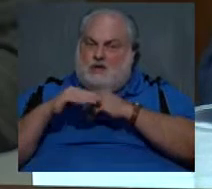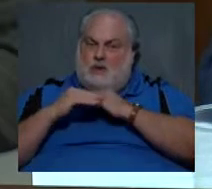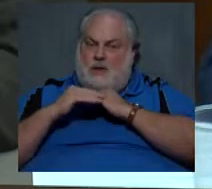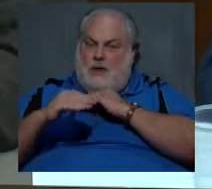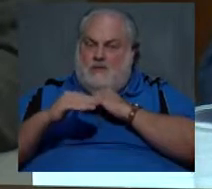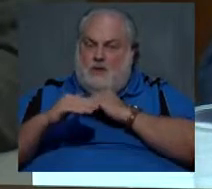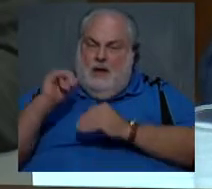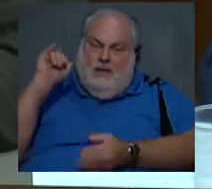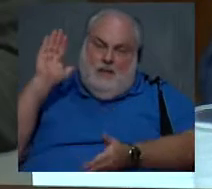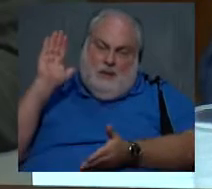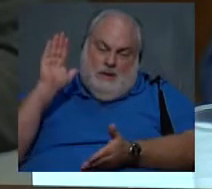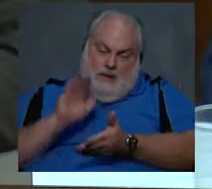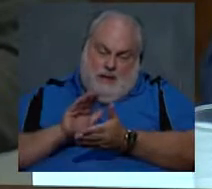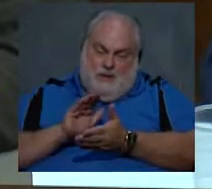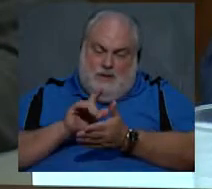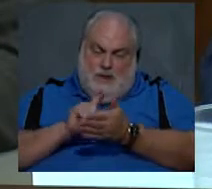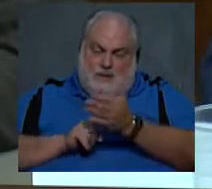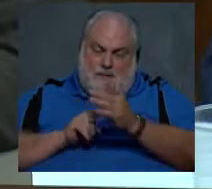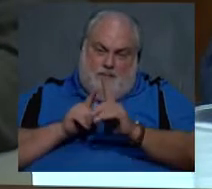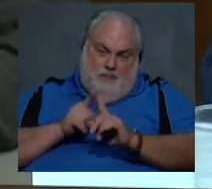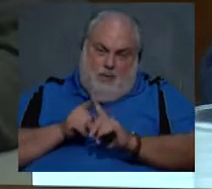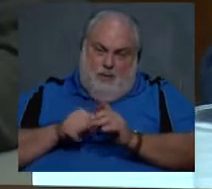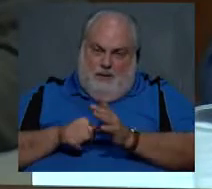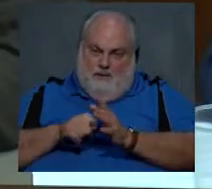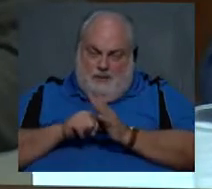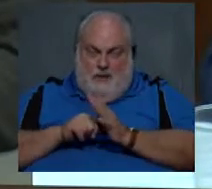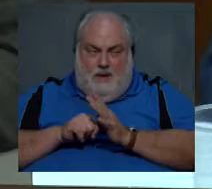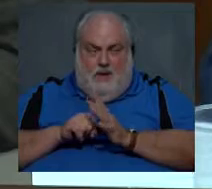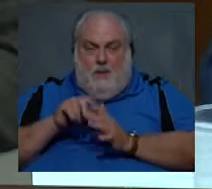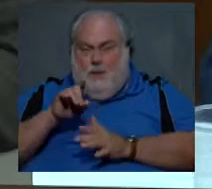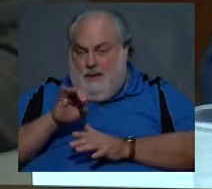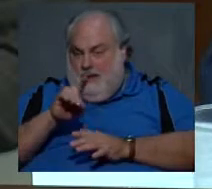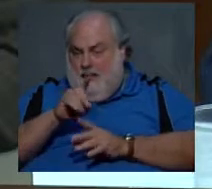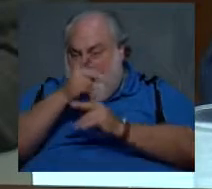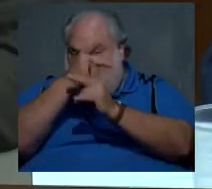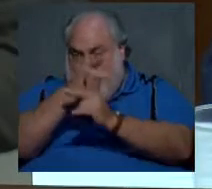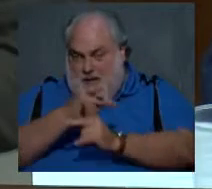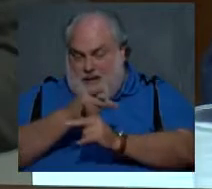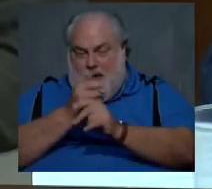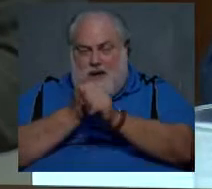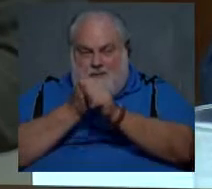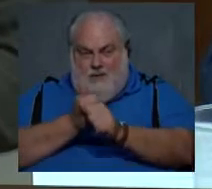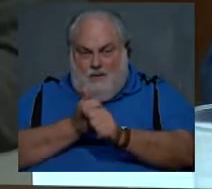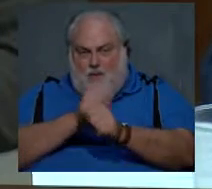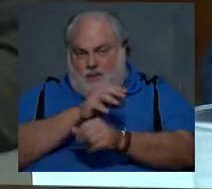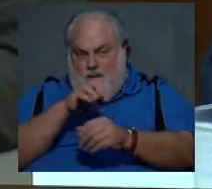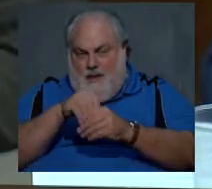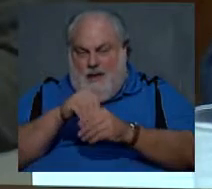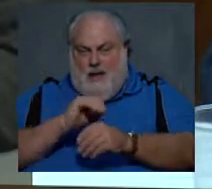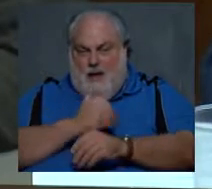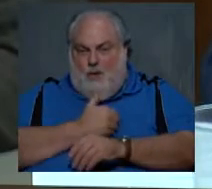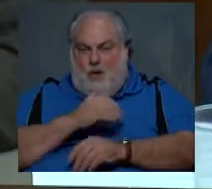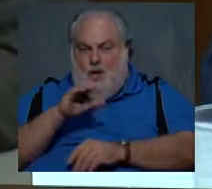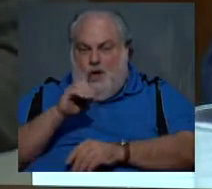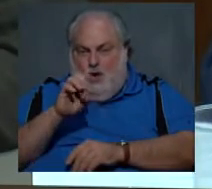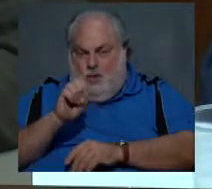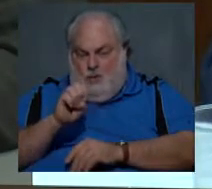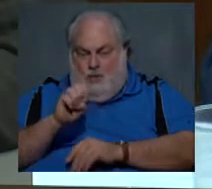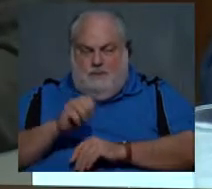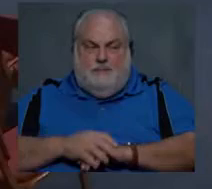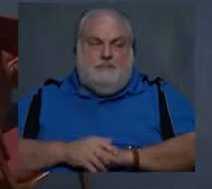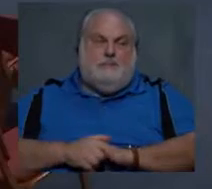that reduction is what we're talking about. And we done the calculation, and it falls in line with our codes on that